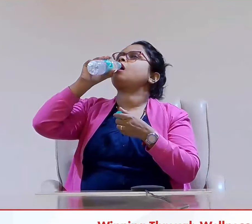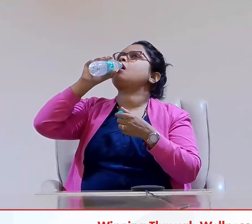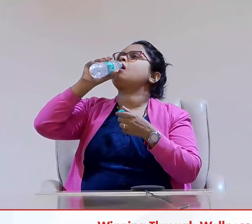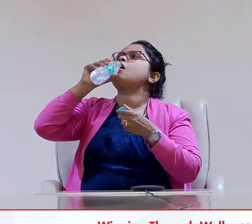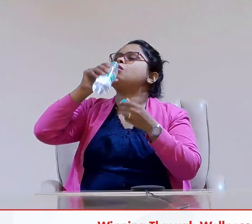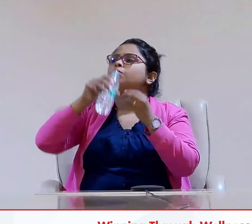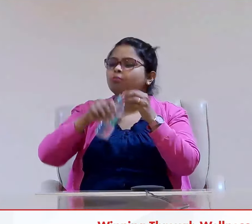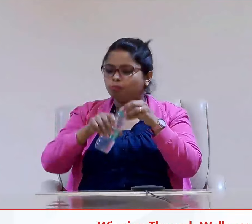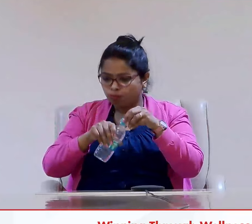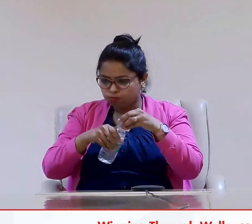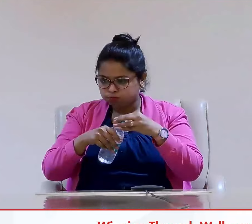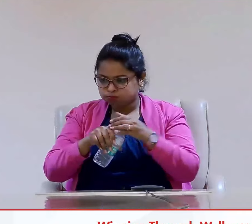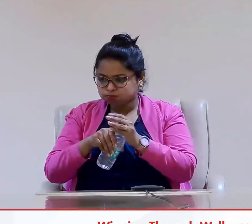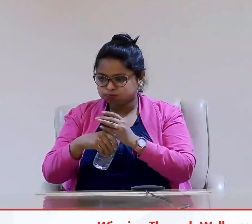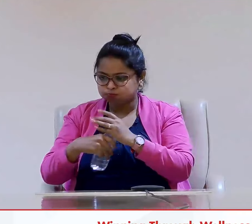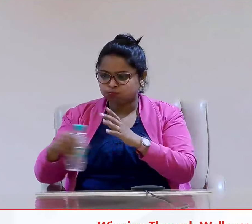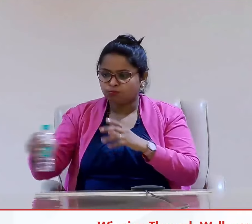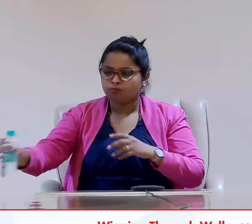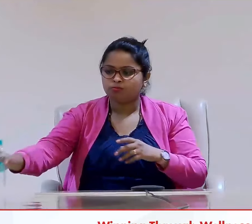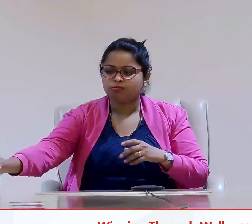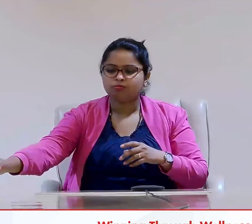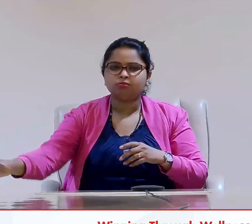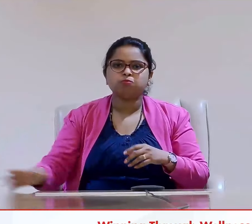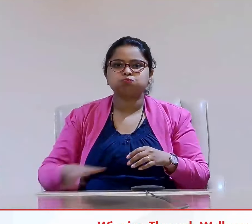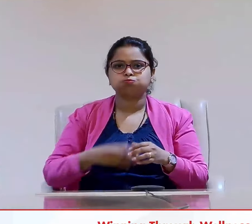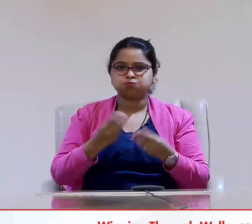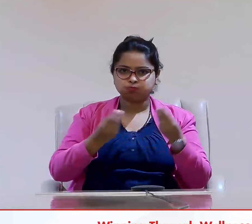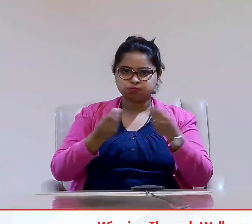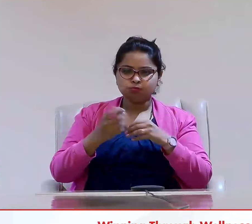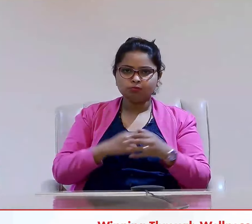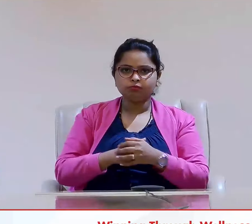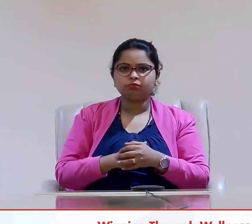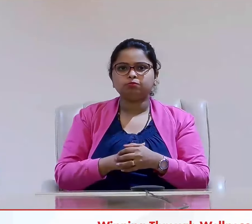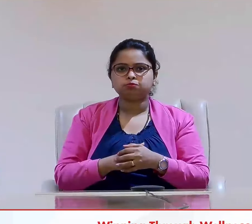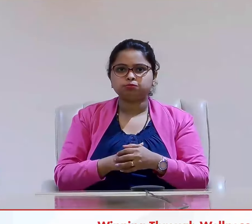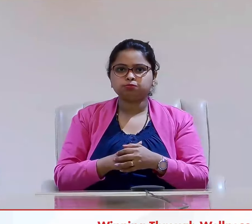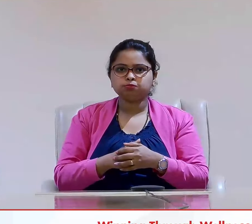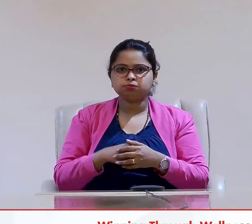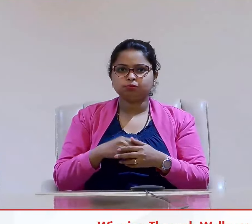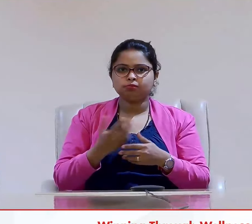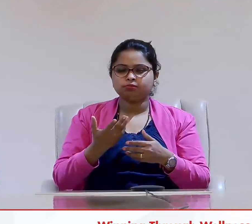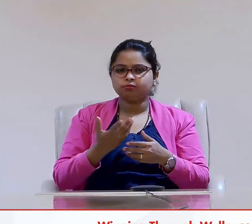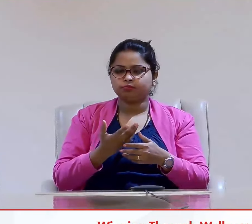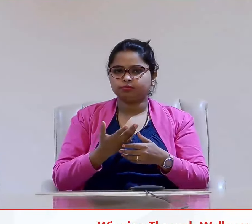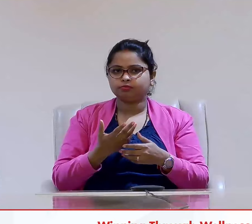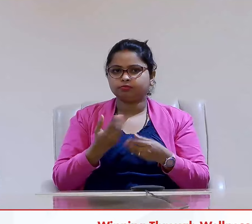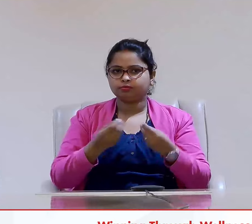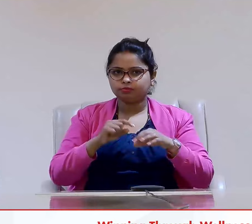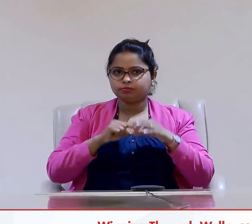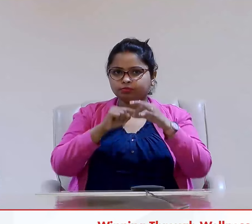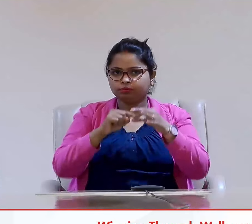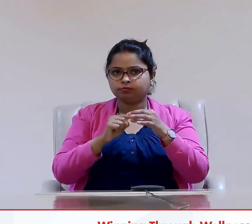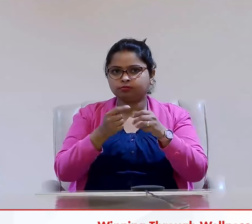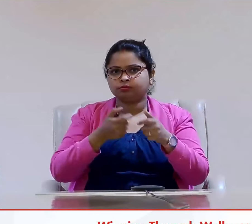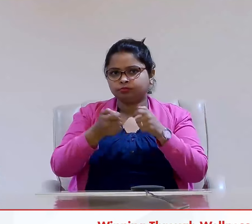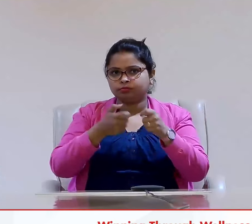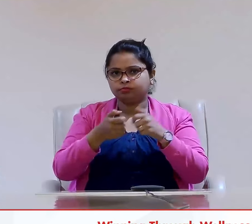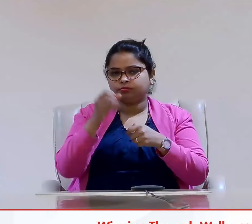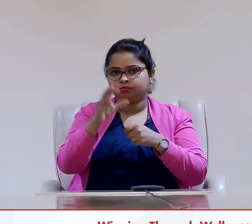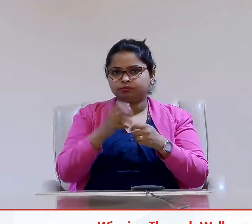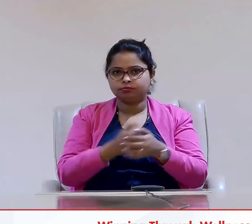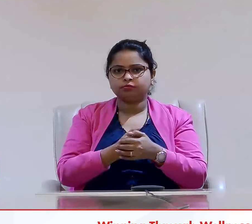and some of them have actually written to us long before this. Somebody has written, I want to tackle anxiety